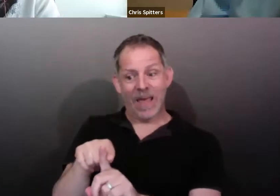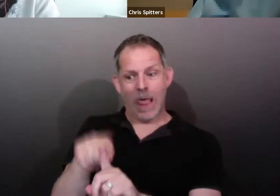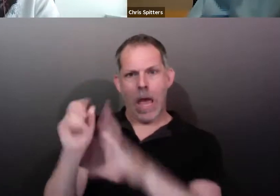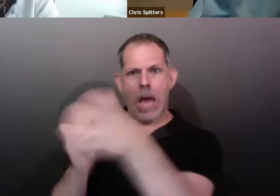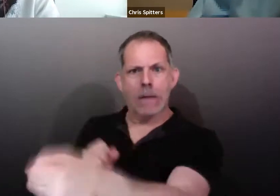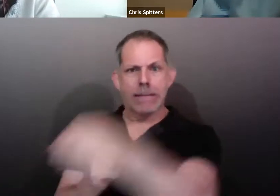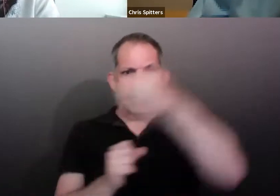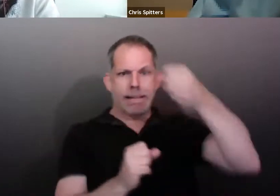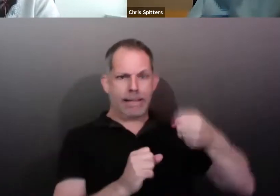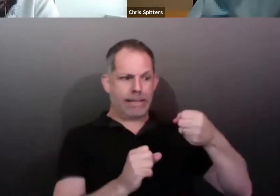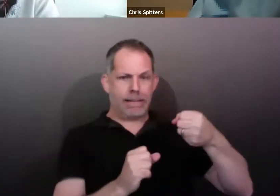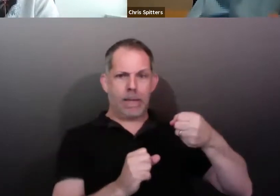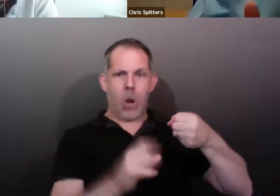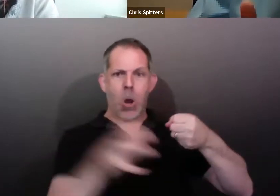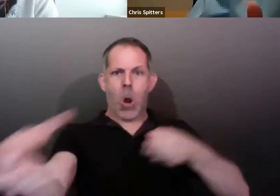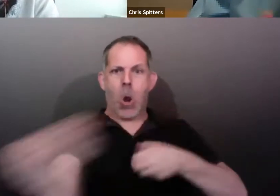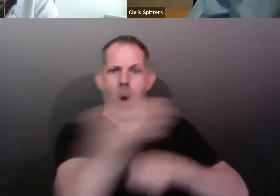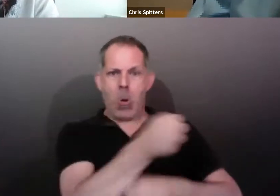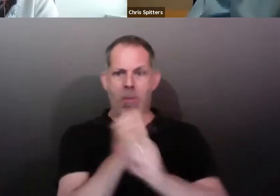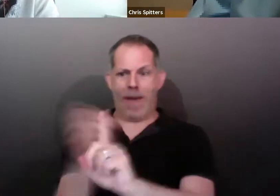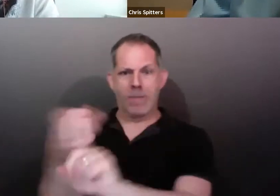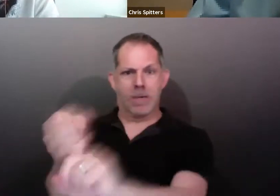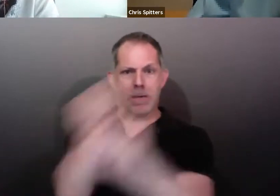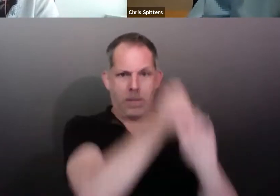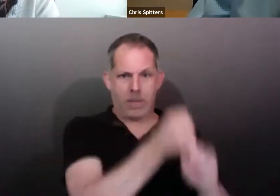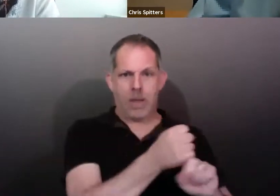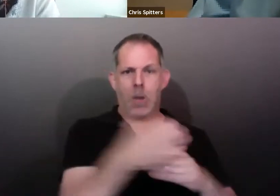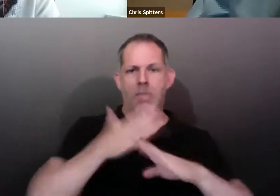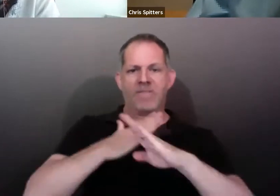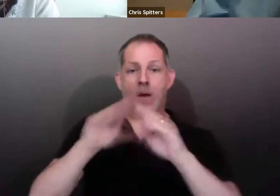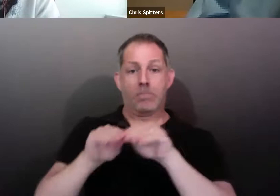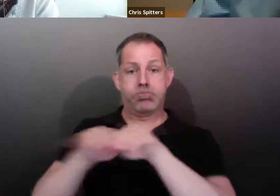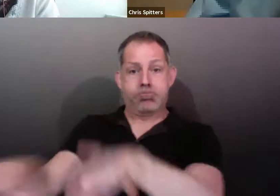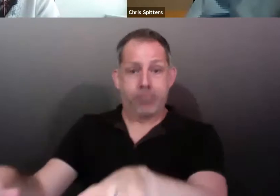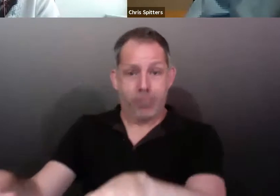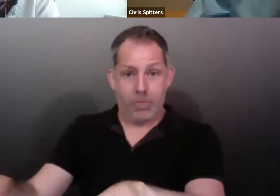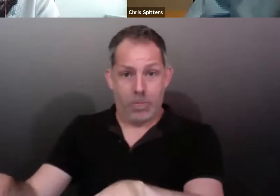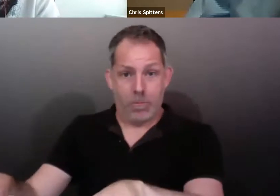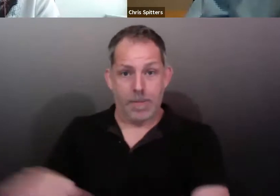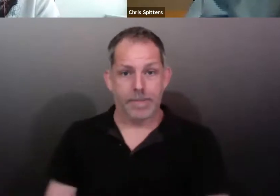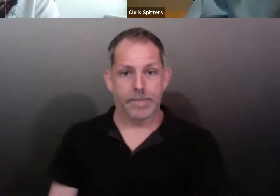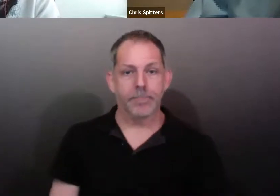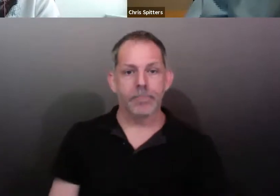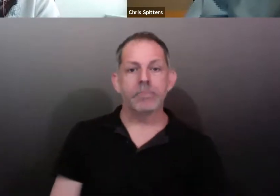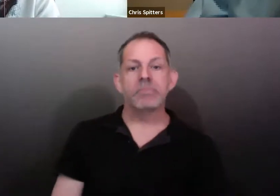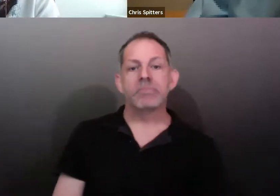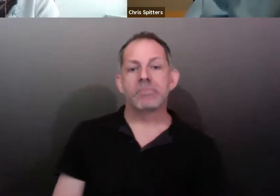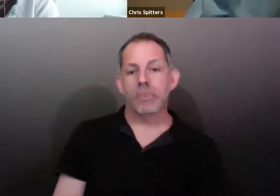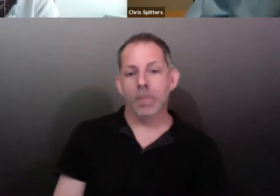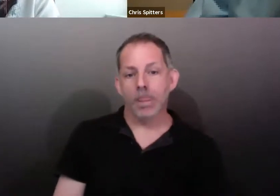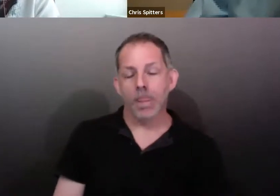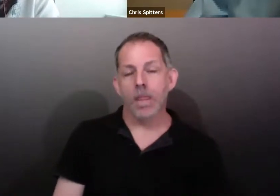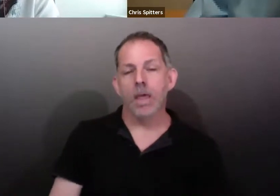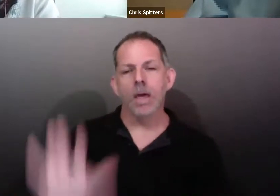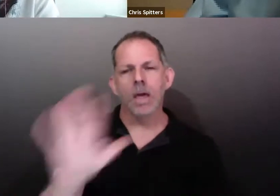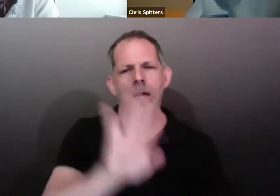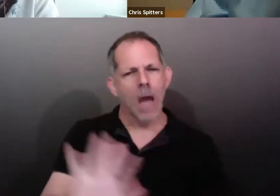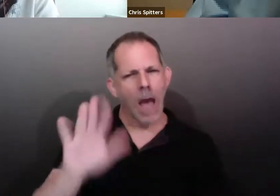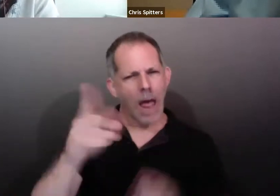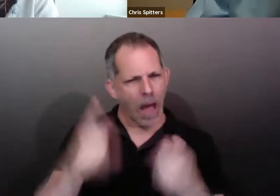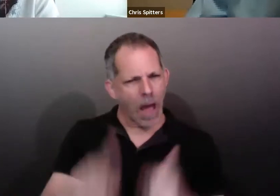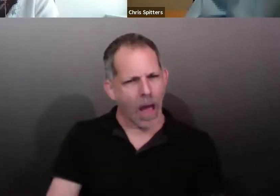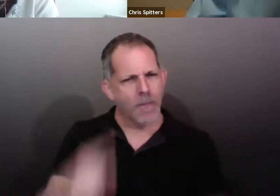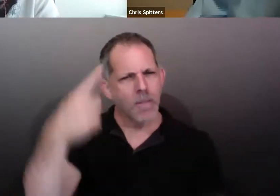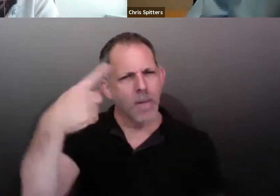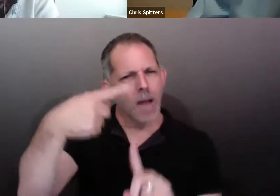care facilities, although an increase, say, compared to a month ago, is like an order of magnitude less than